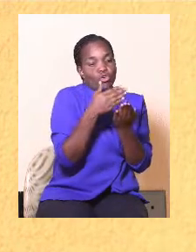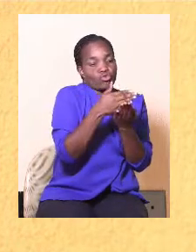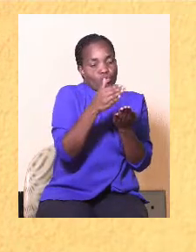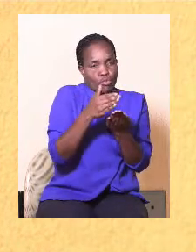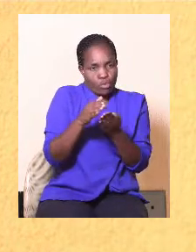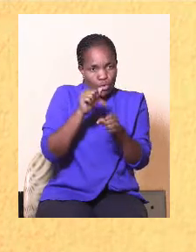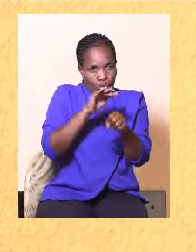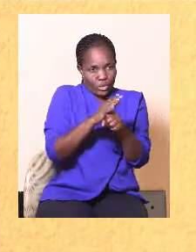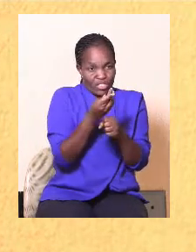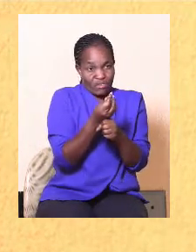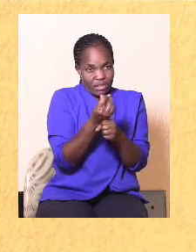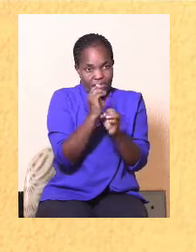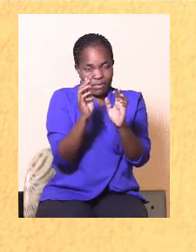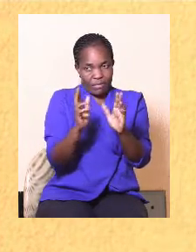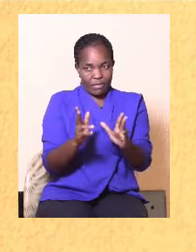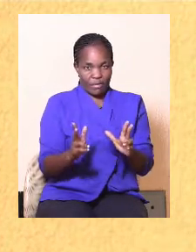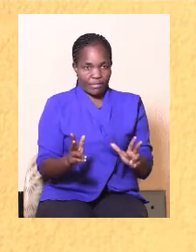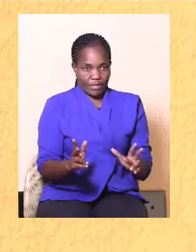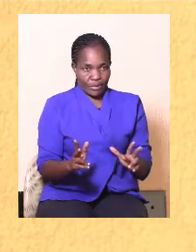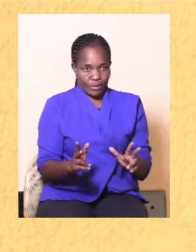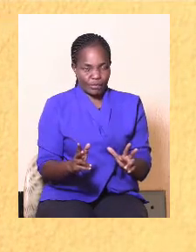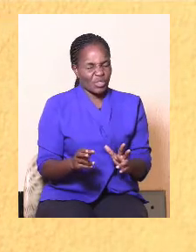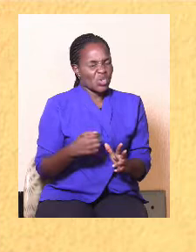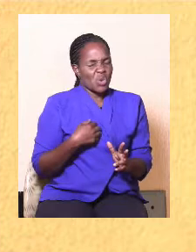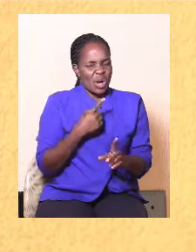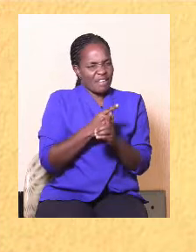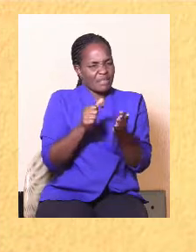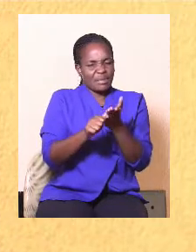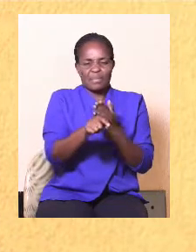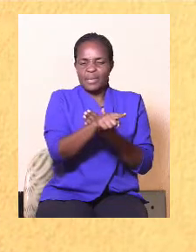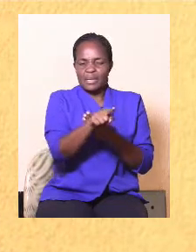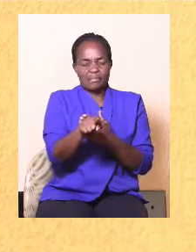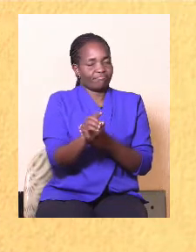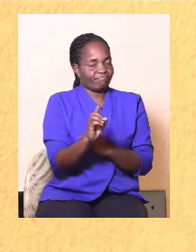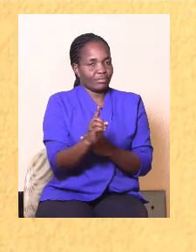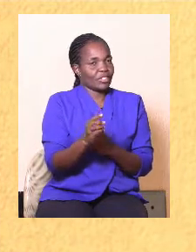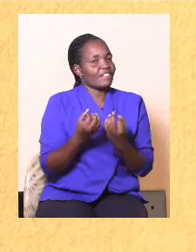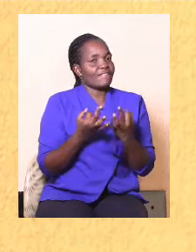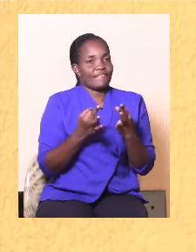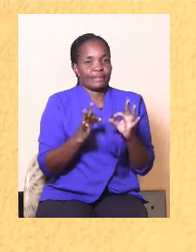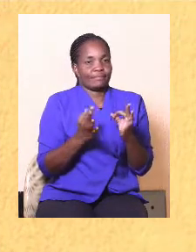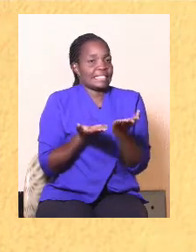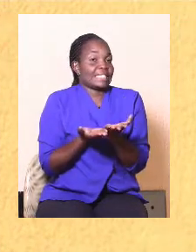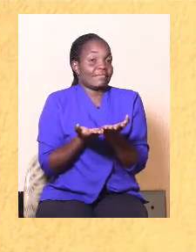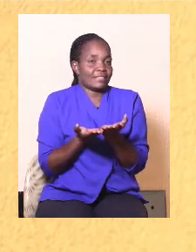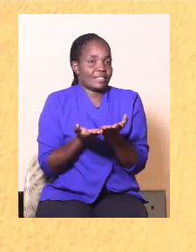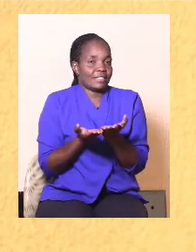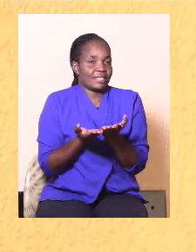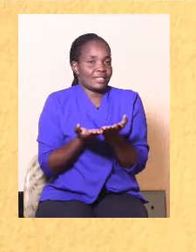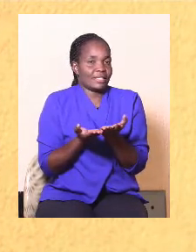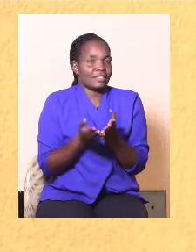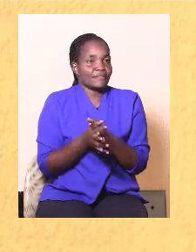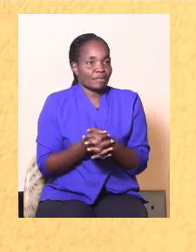wallets, and again, it's free of charge. This is really done in the spirit of patriotism, spirit of one Namibia,